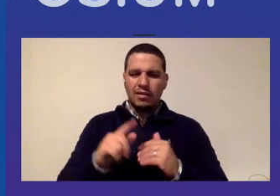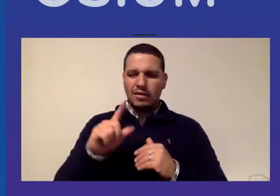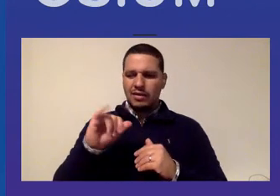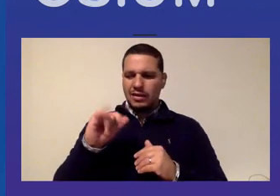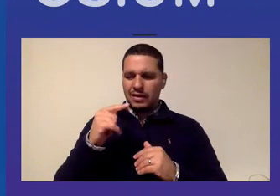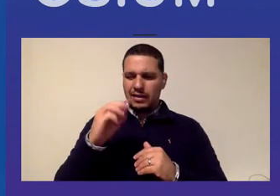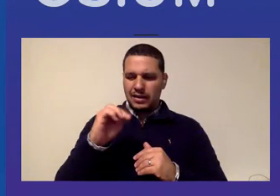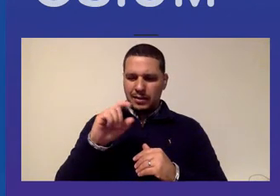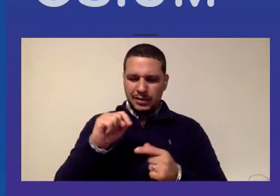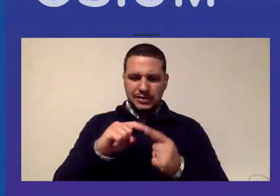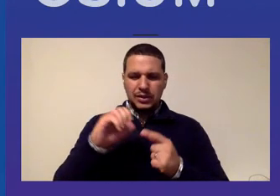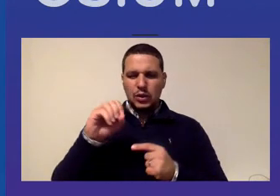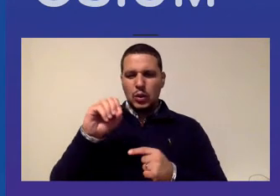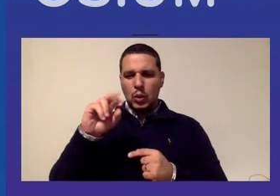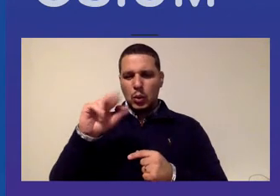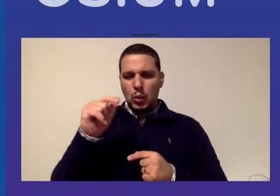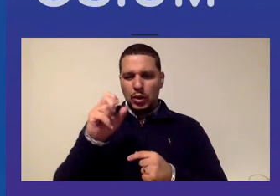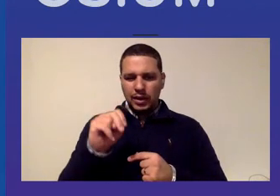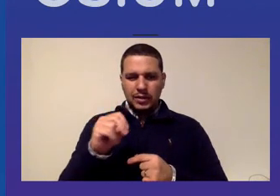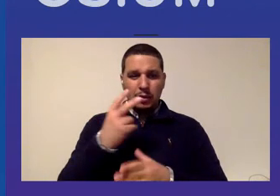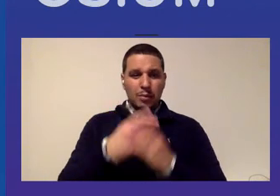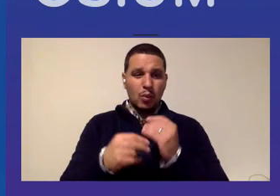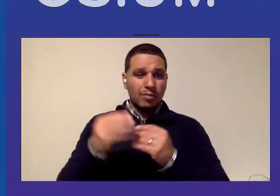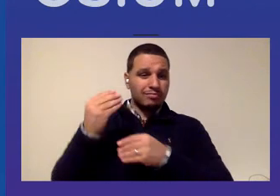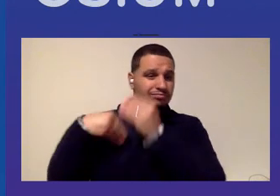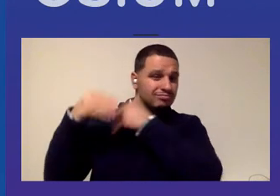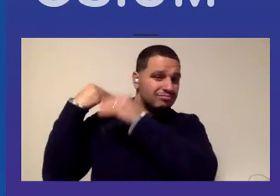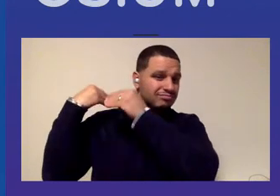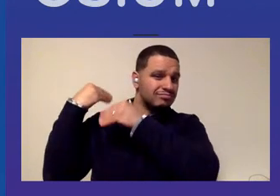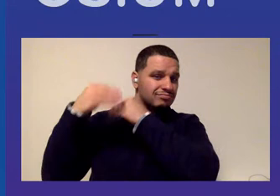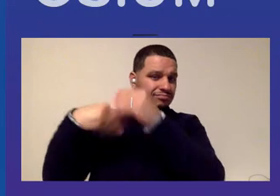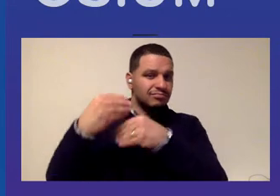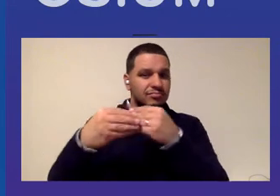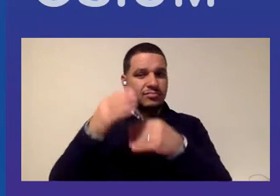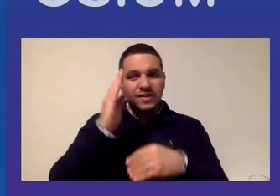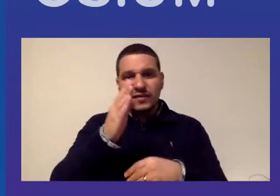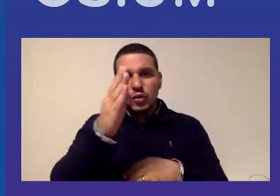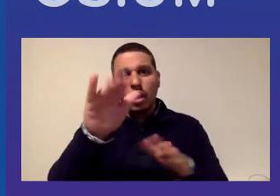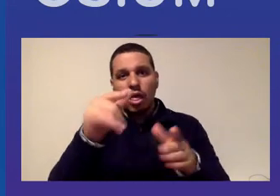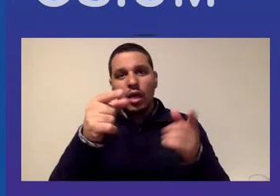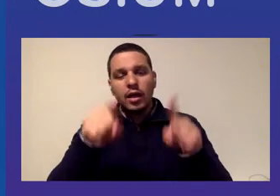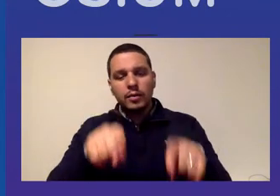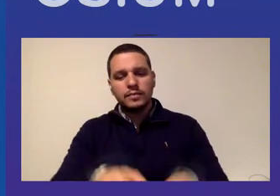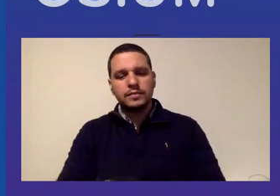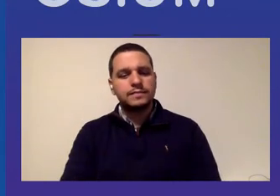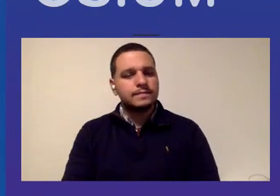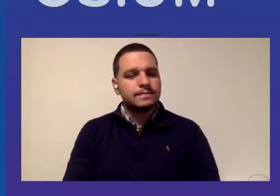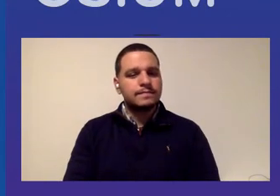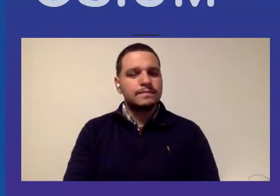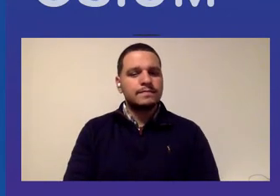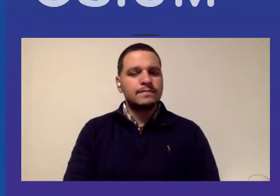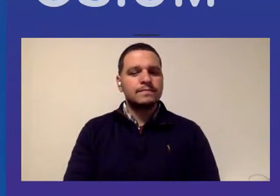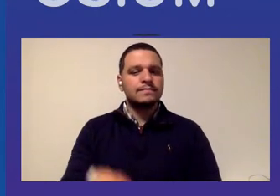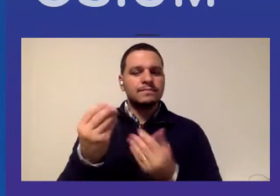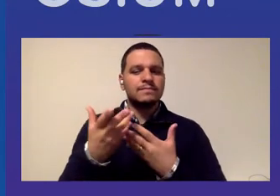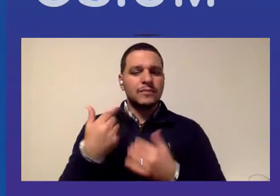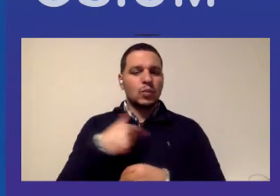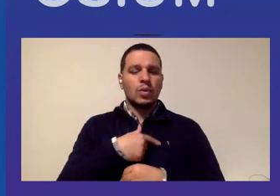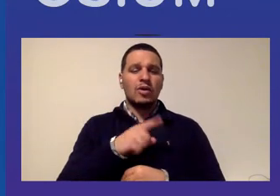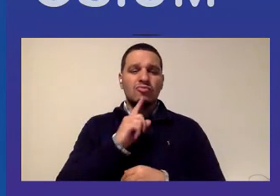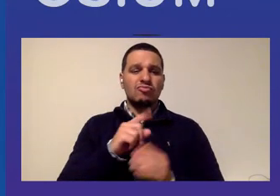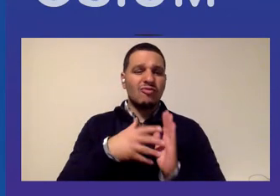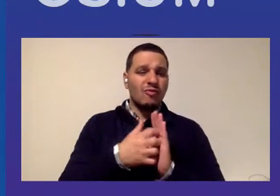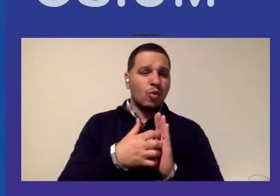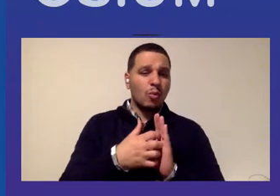organs. It is both ancestral and from a time yet to come. It tells us that we are vulnerable and